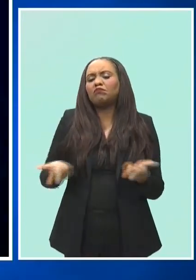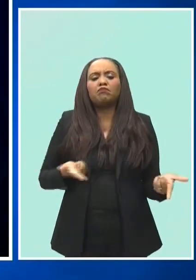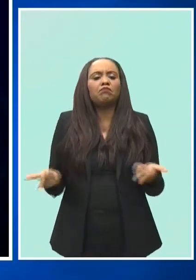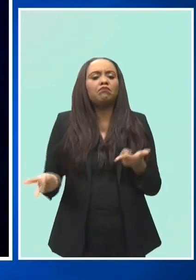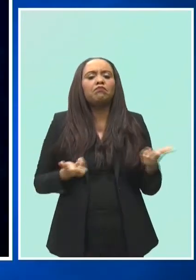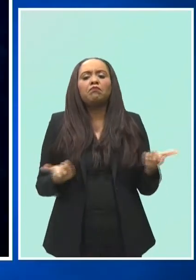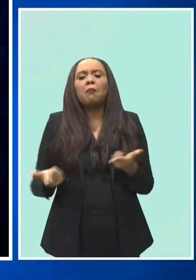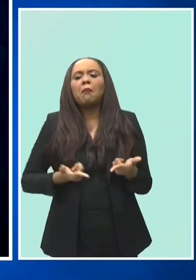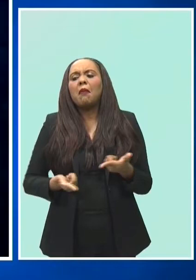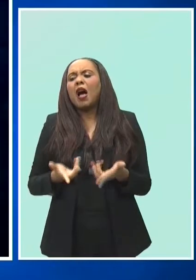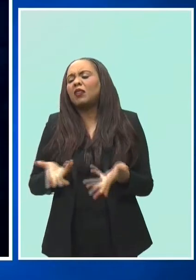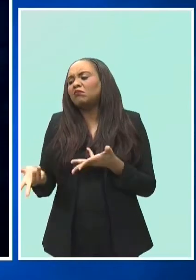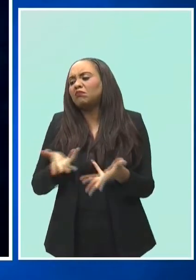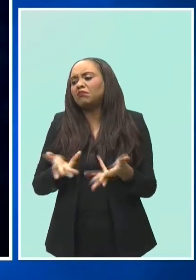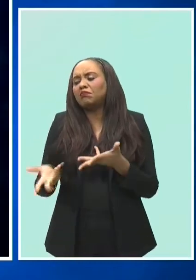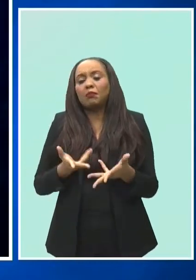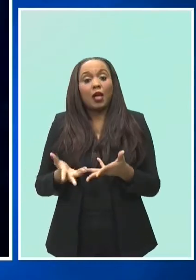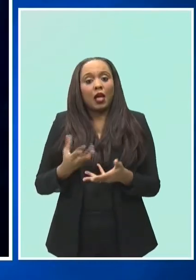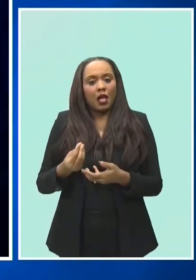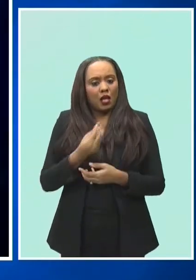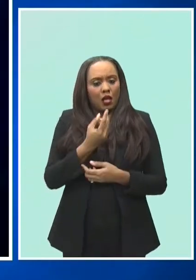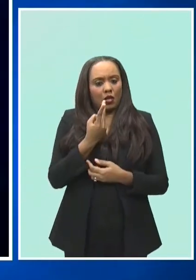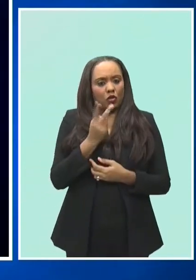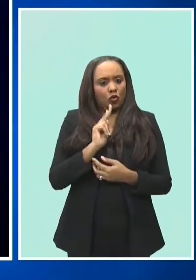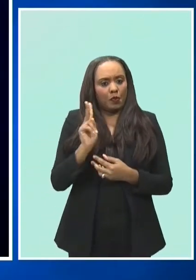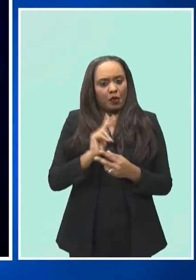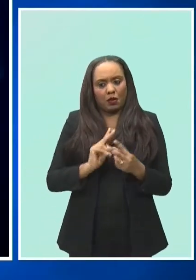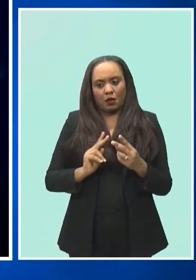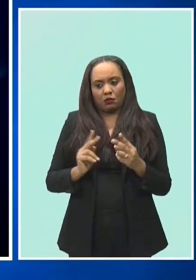that area when they were approached by two persons,